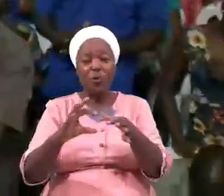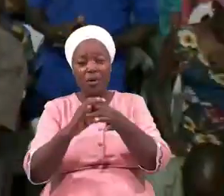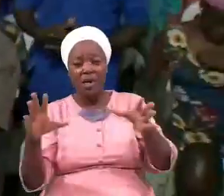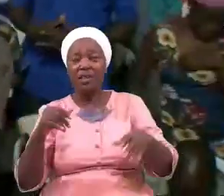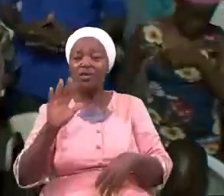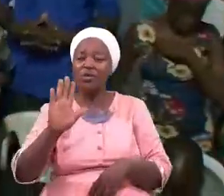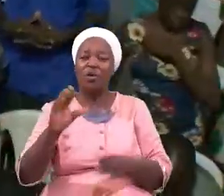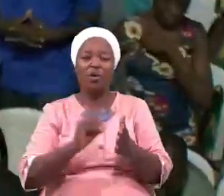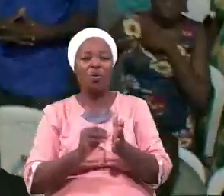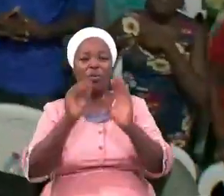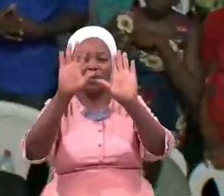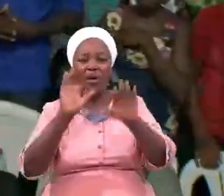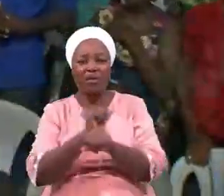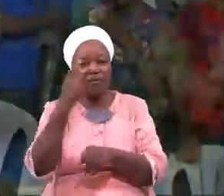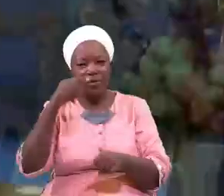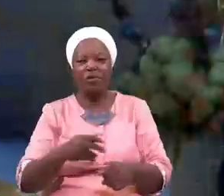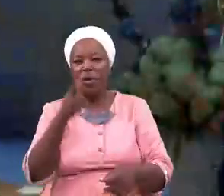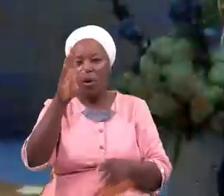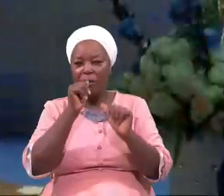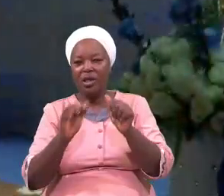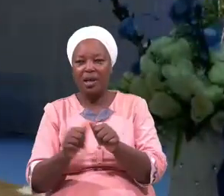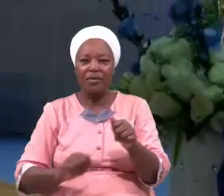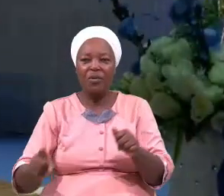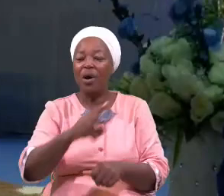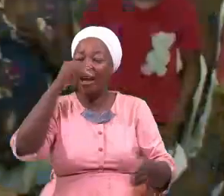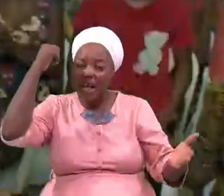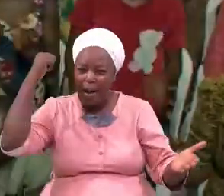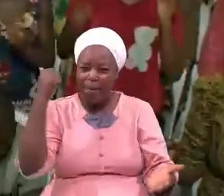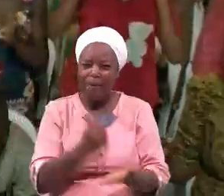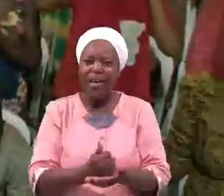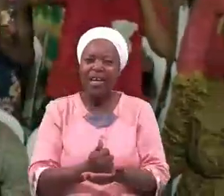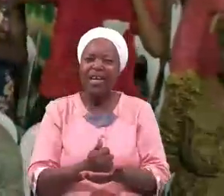miracle. God bless everyone. Amen.